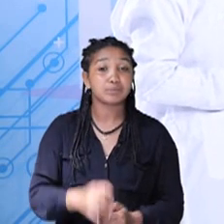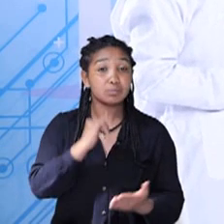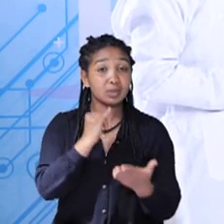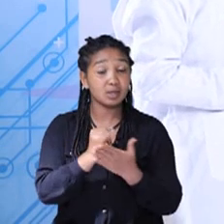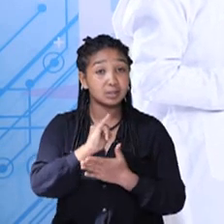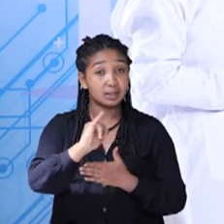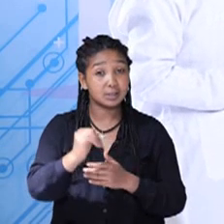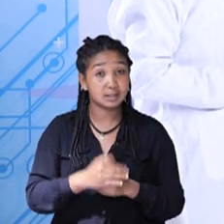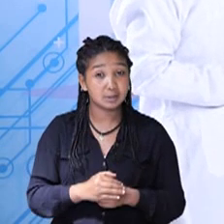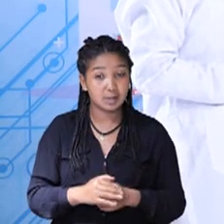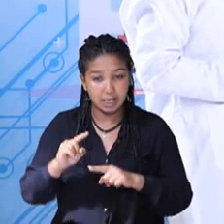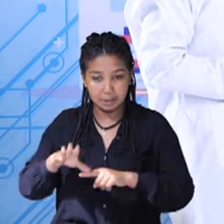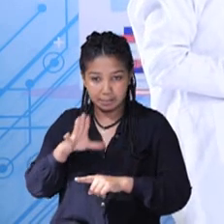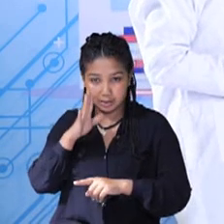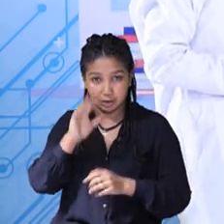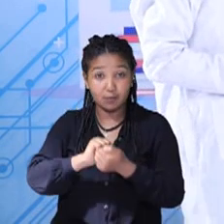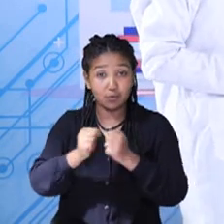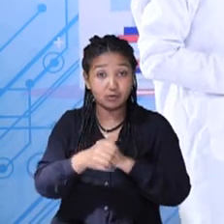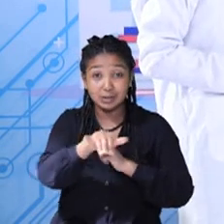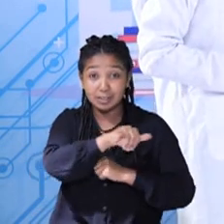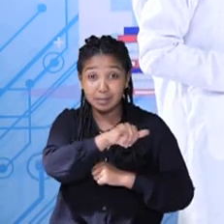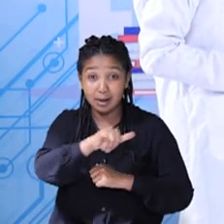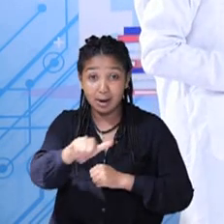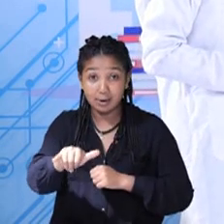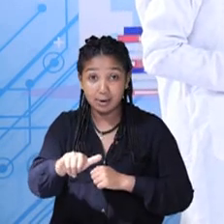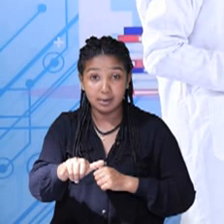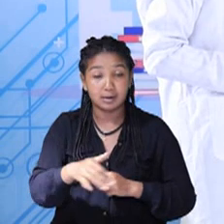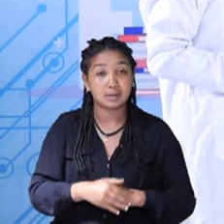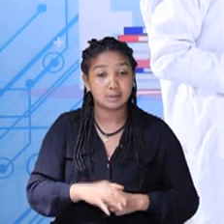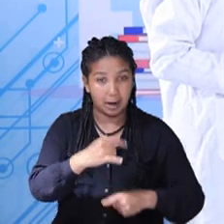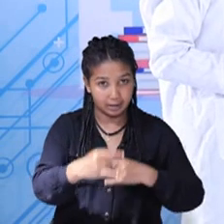It is independent evolution of similar traits,